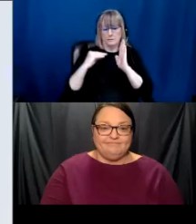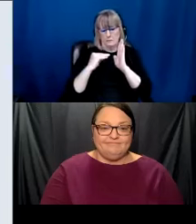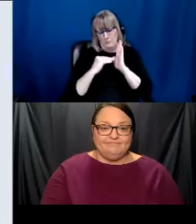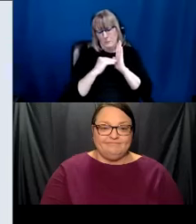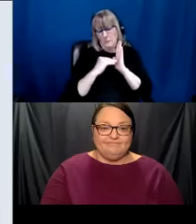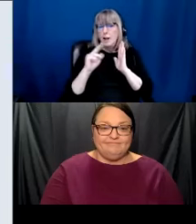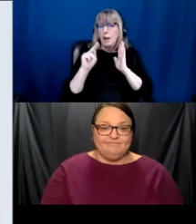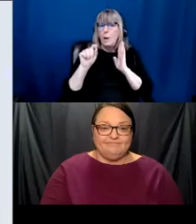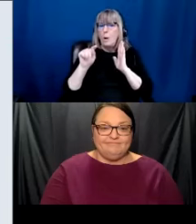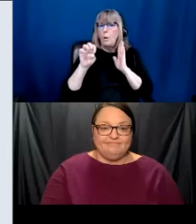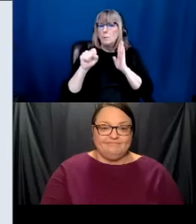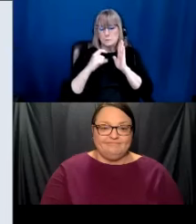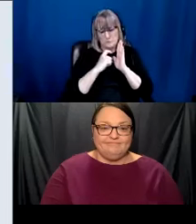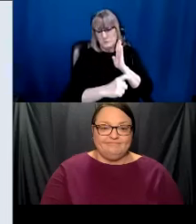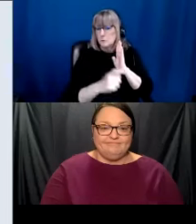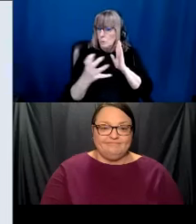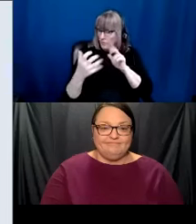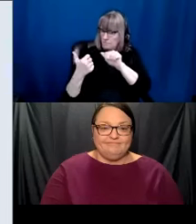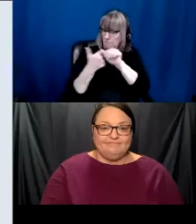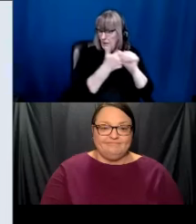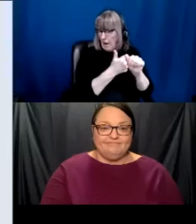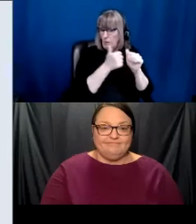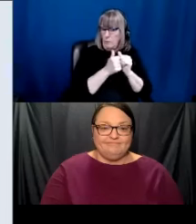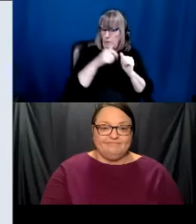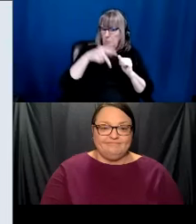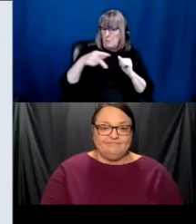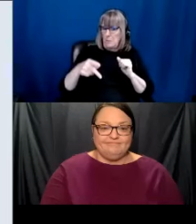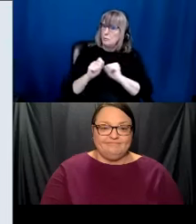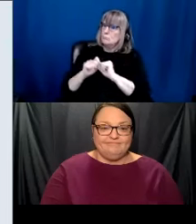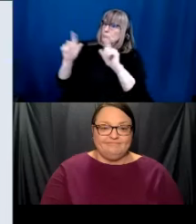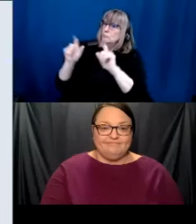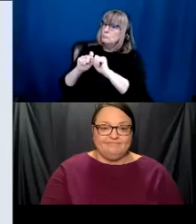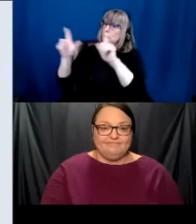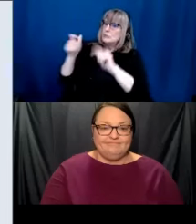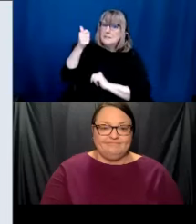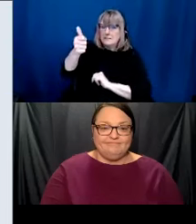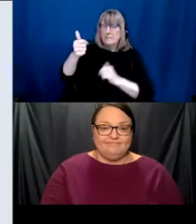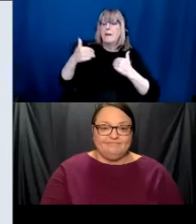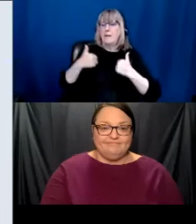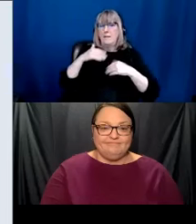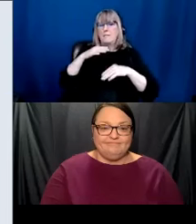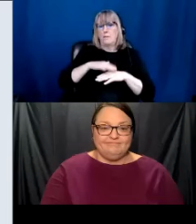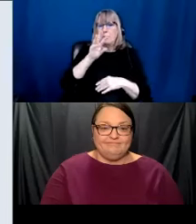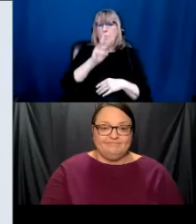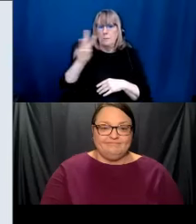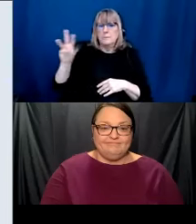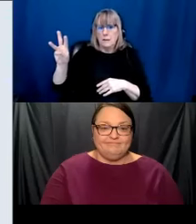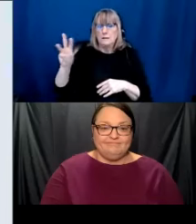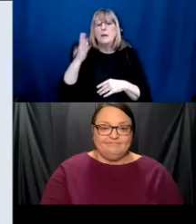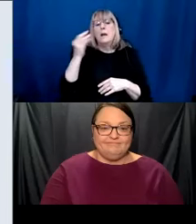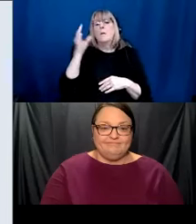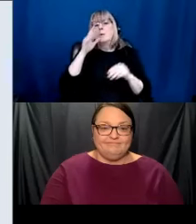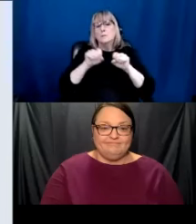disponible en nuestra página de web. Si quiere, puede participar